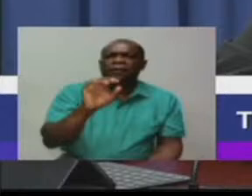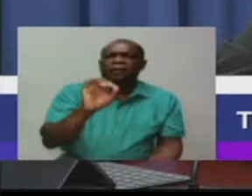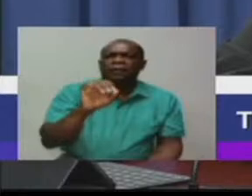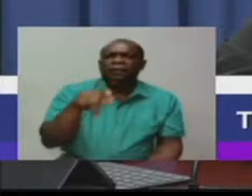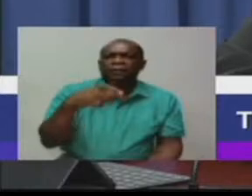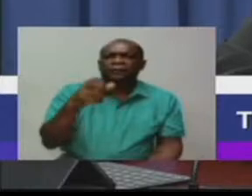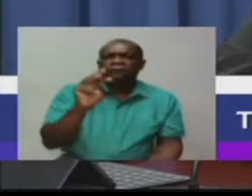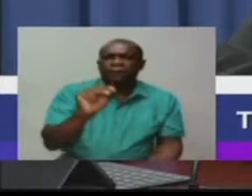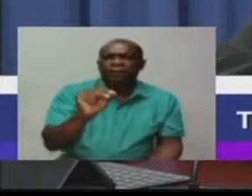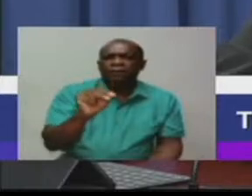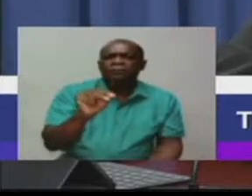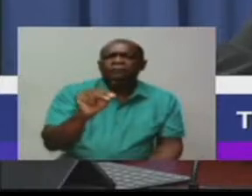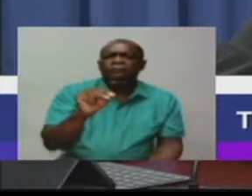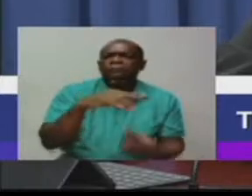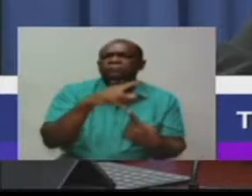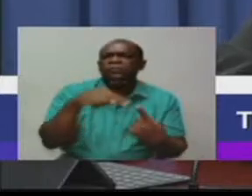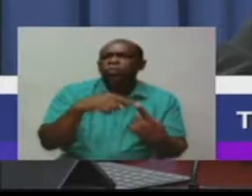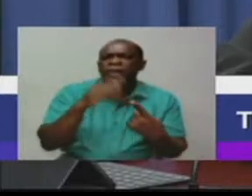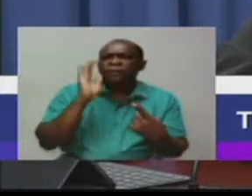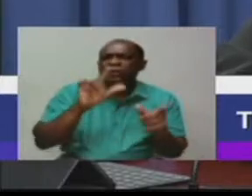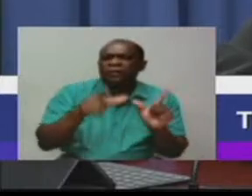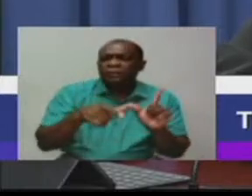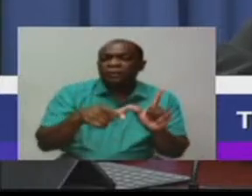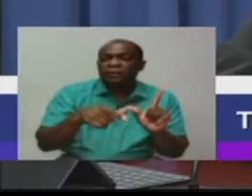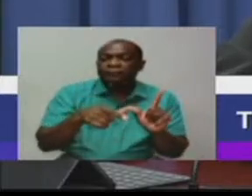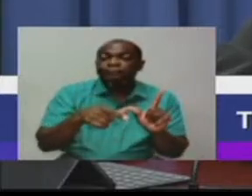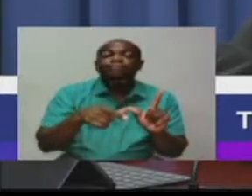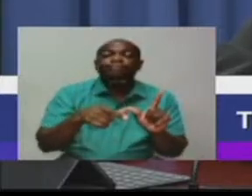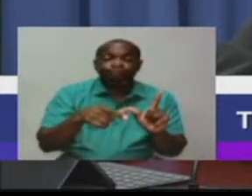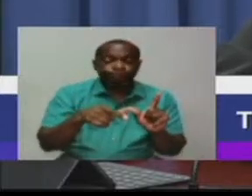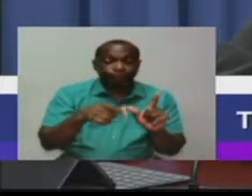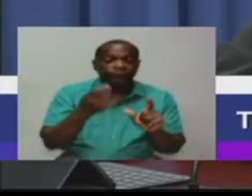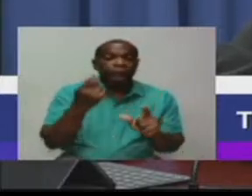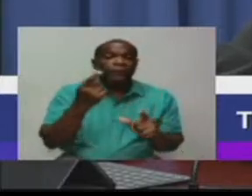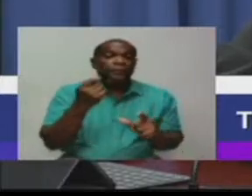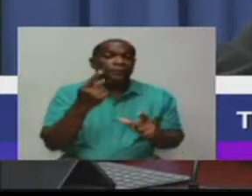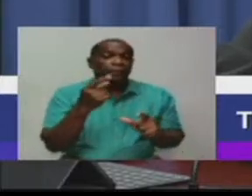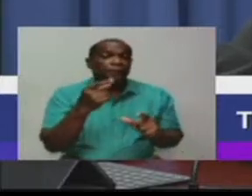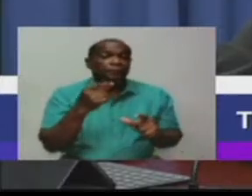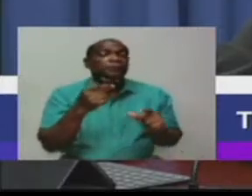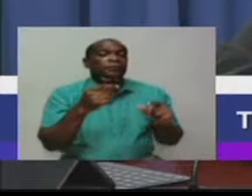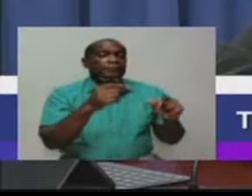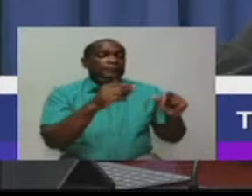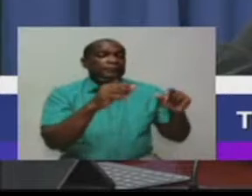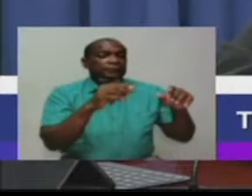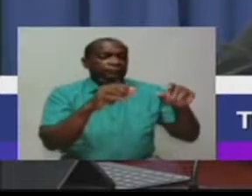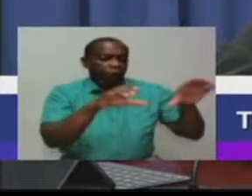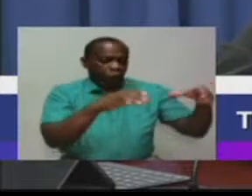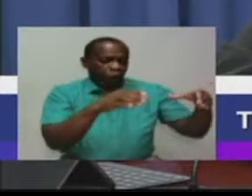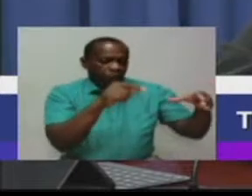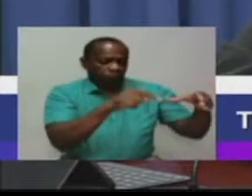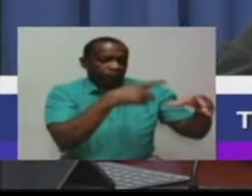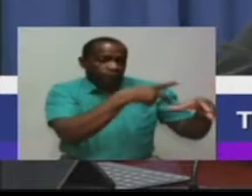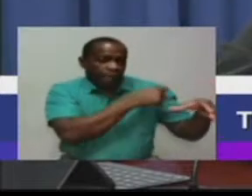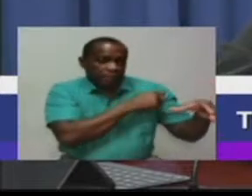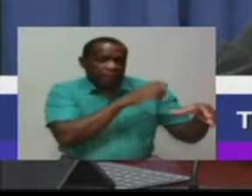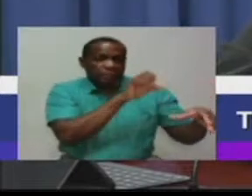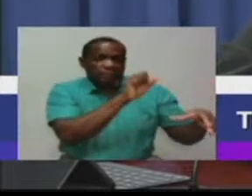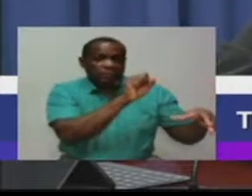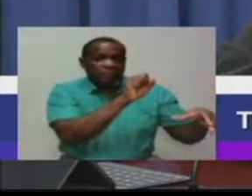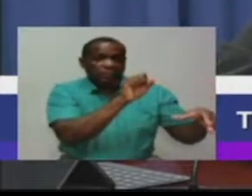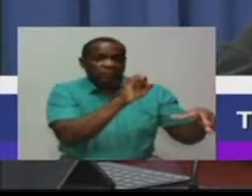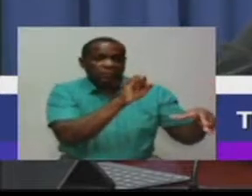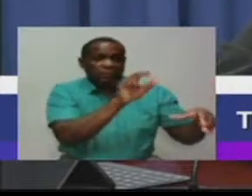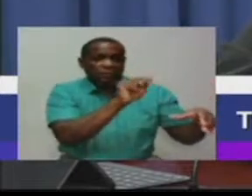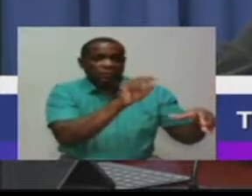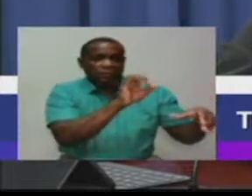very long expiry date, just like Johnson & Johnson, 2023. So as far as those two vaccines are